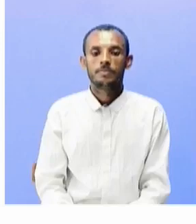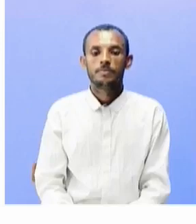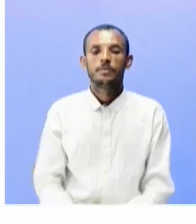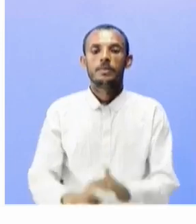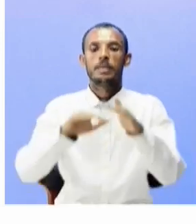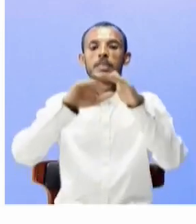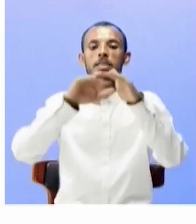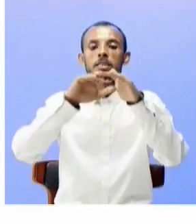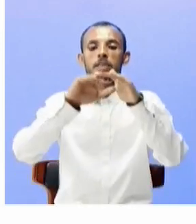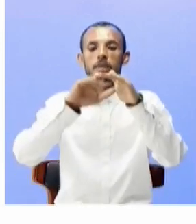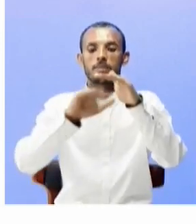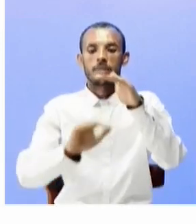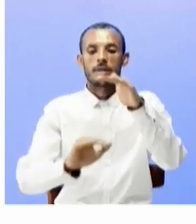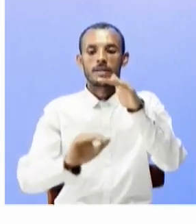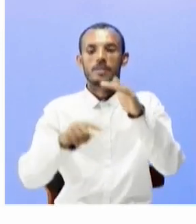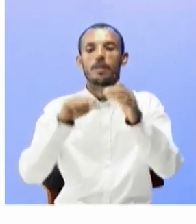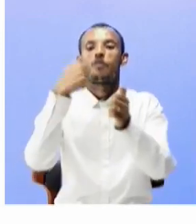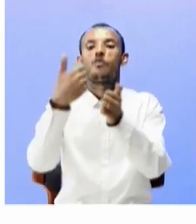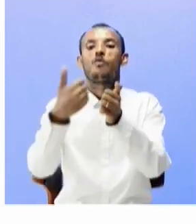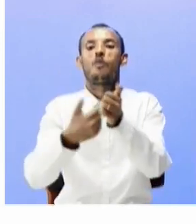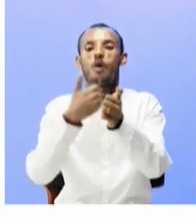Subtract the following integers.